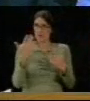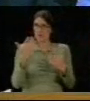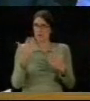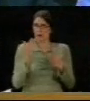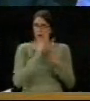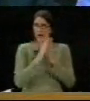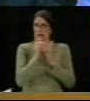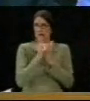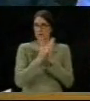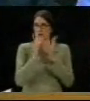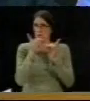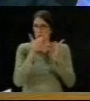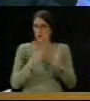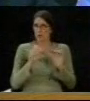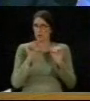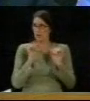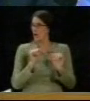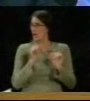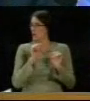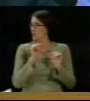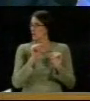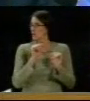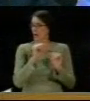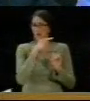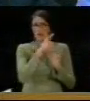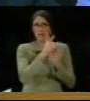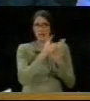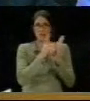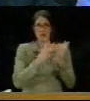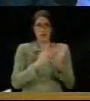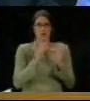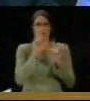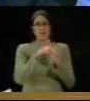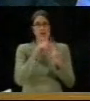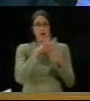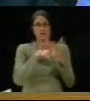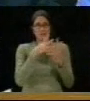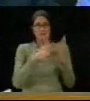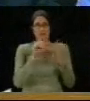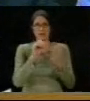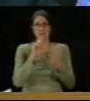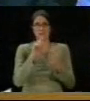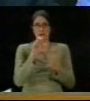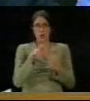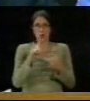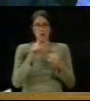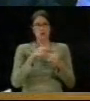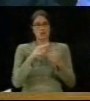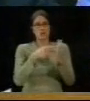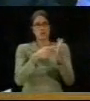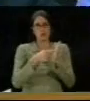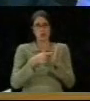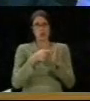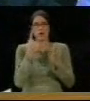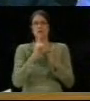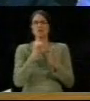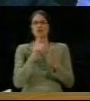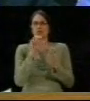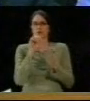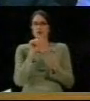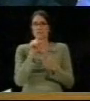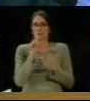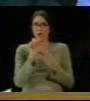our law director, could these attorneys file a scheduling order that gives us a definite date with the